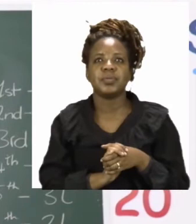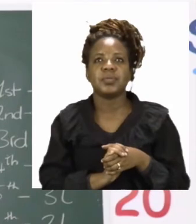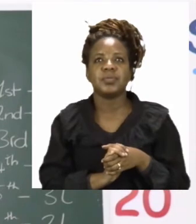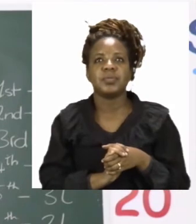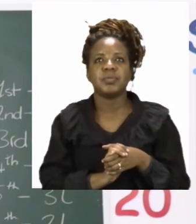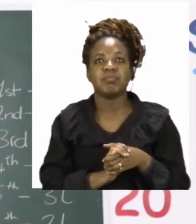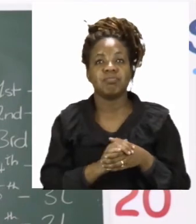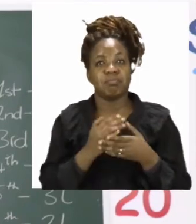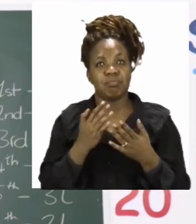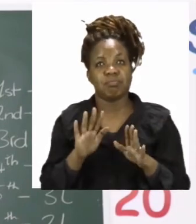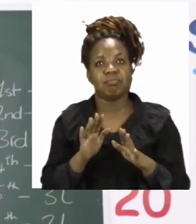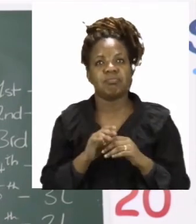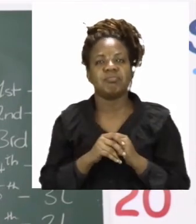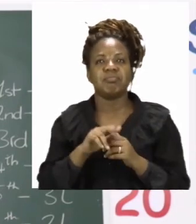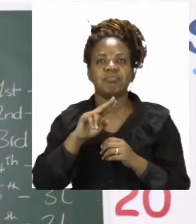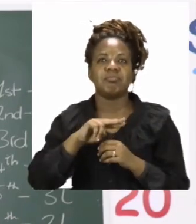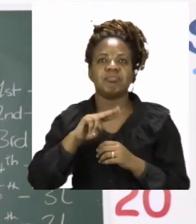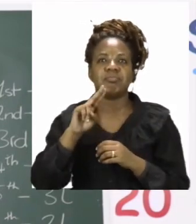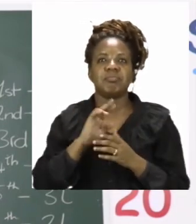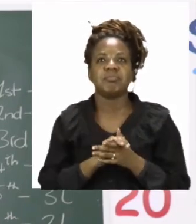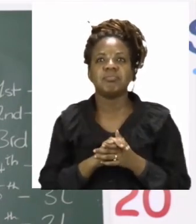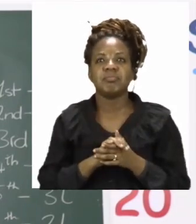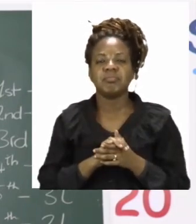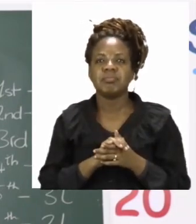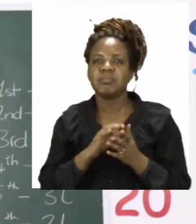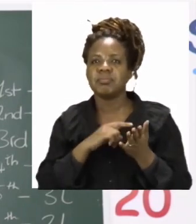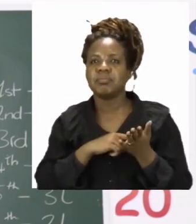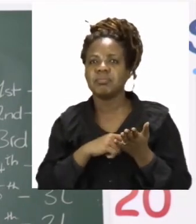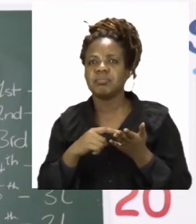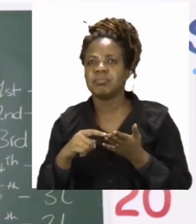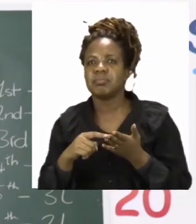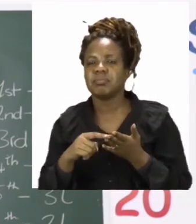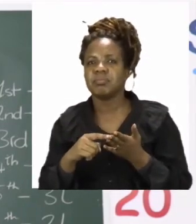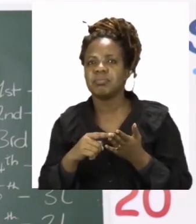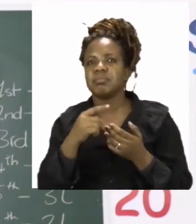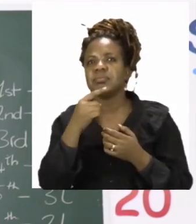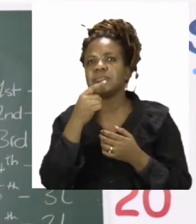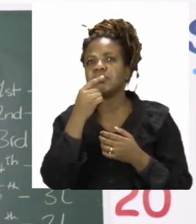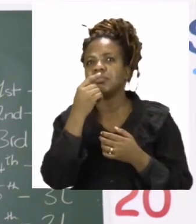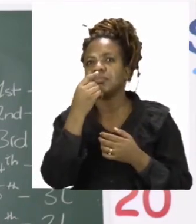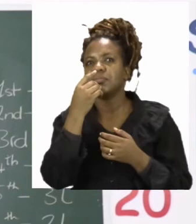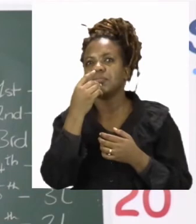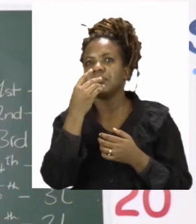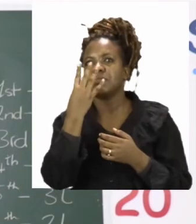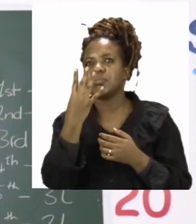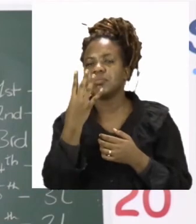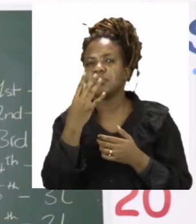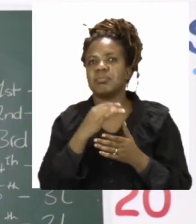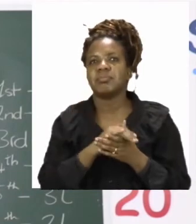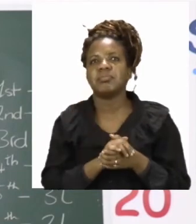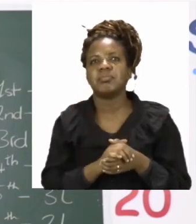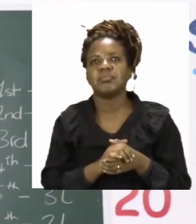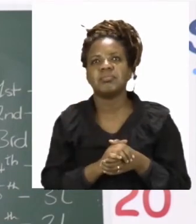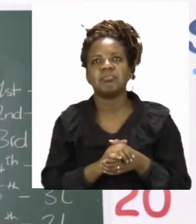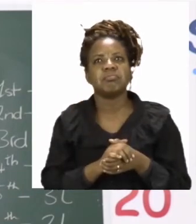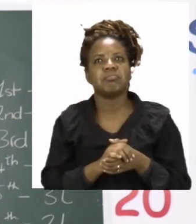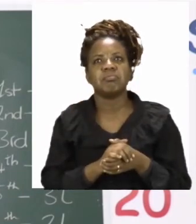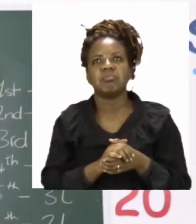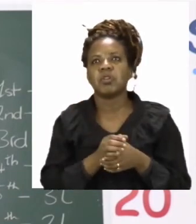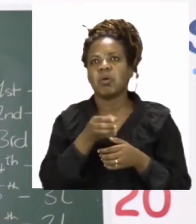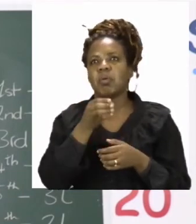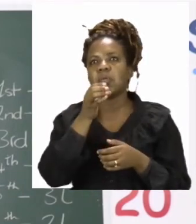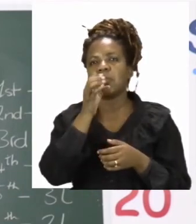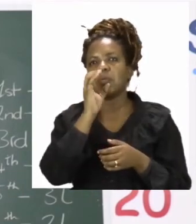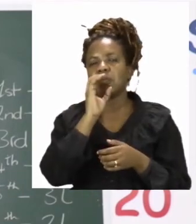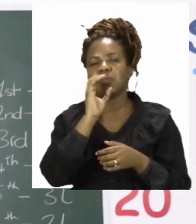There we go. The 4th week now, they said that they did not drink any cool drink.